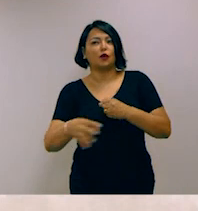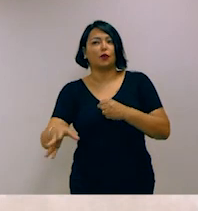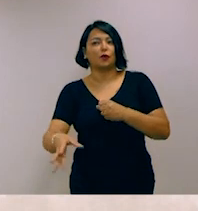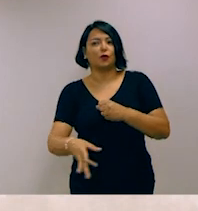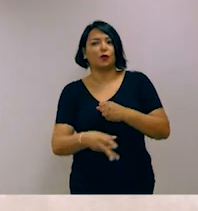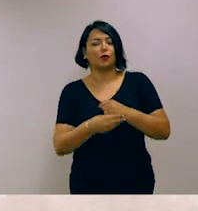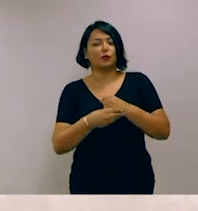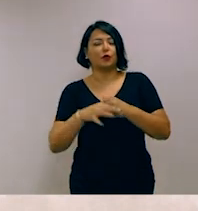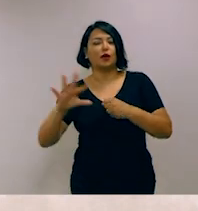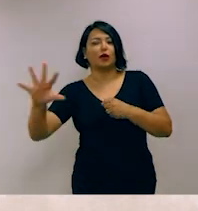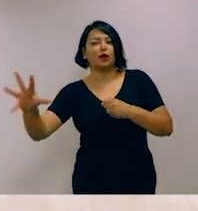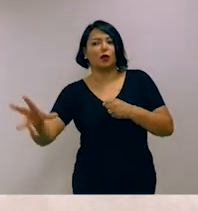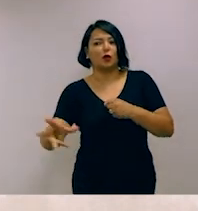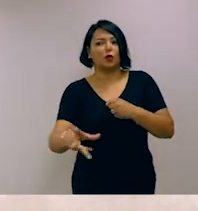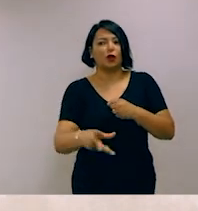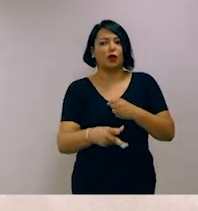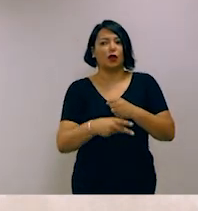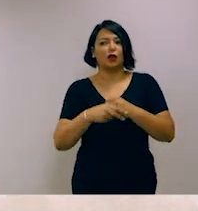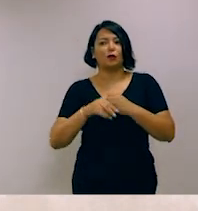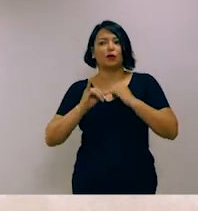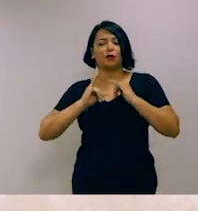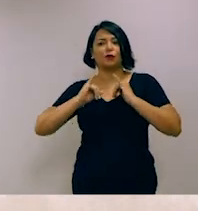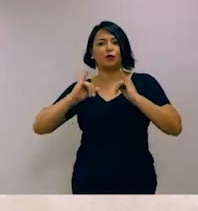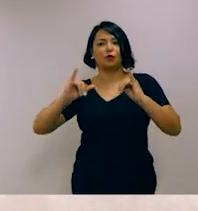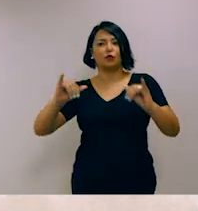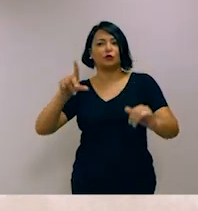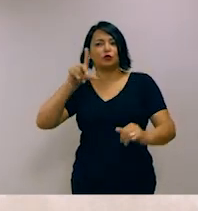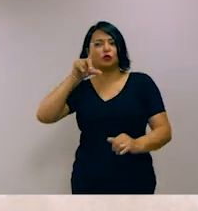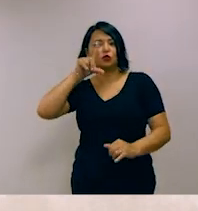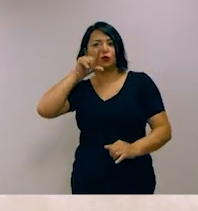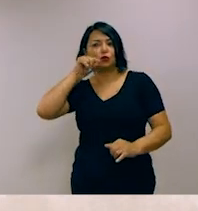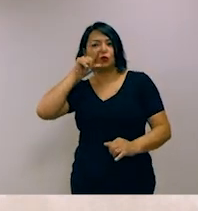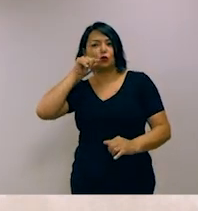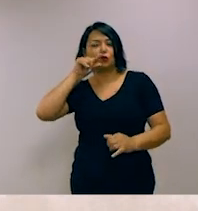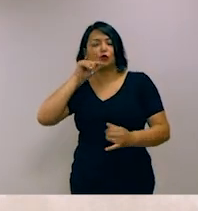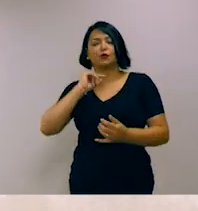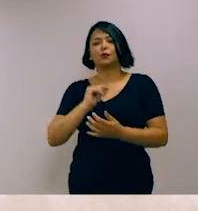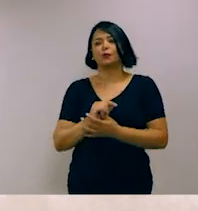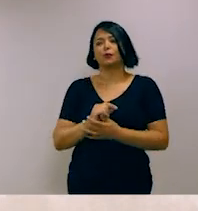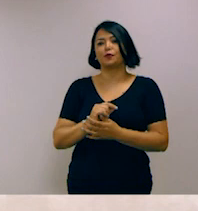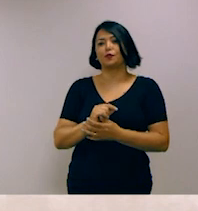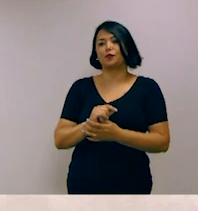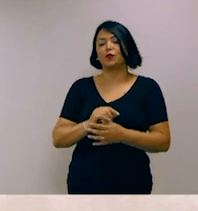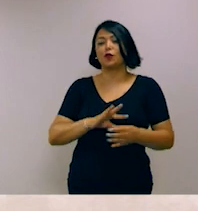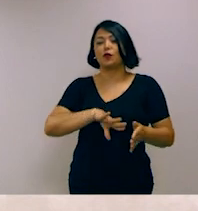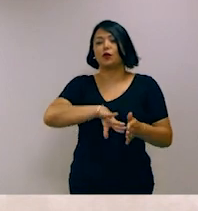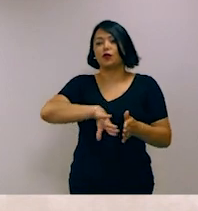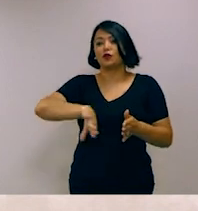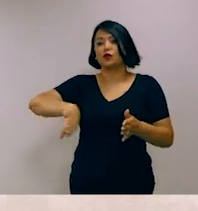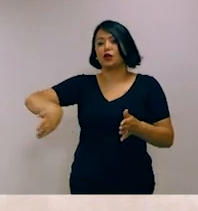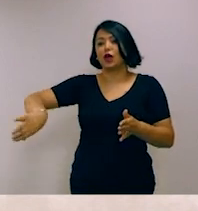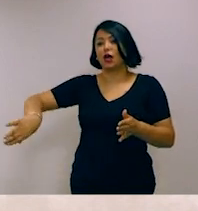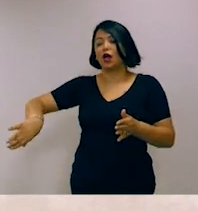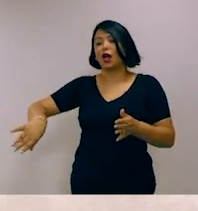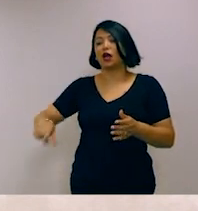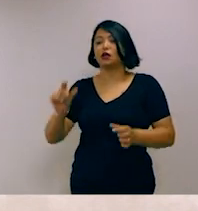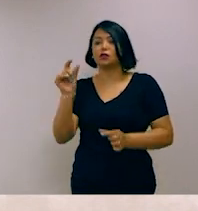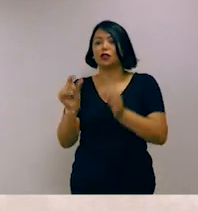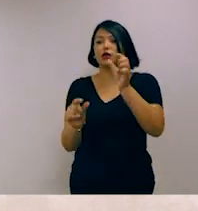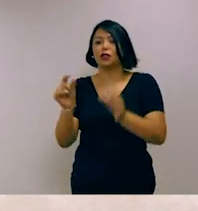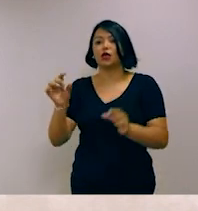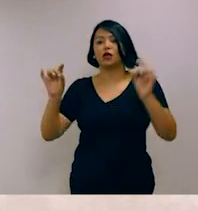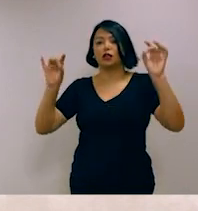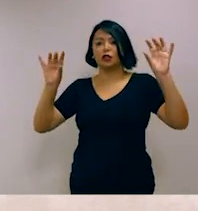so the data was extracted using web scraping, as I talked about during the architecture